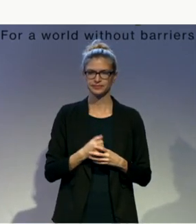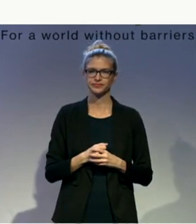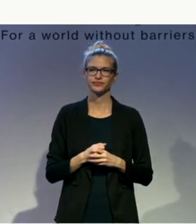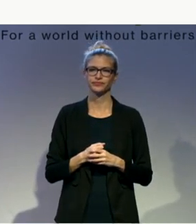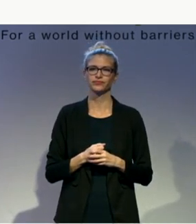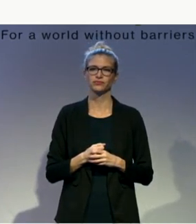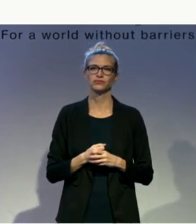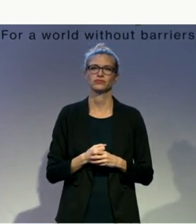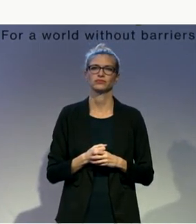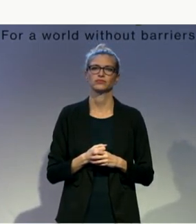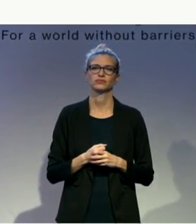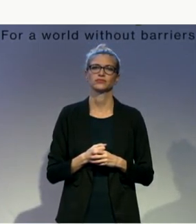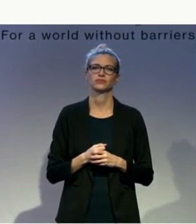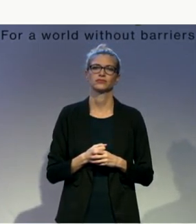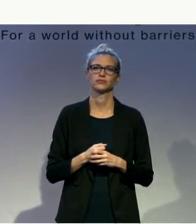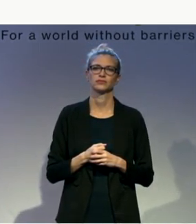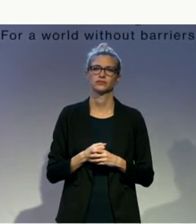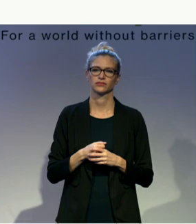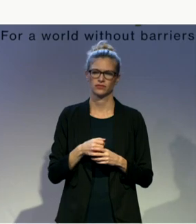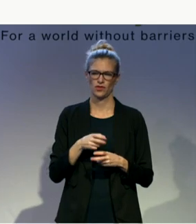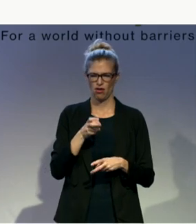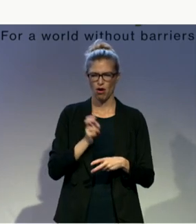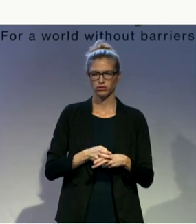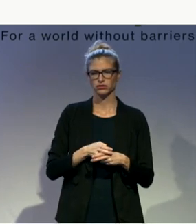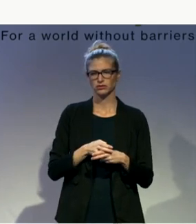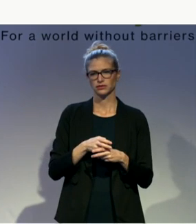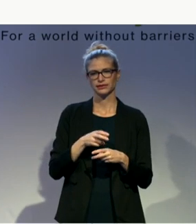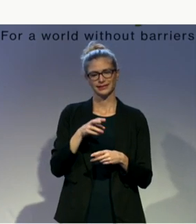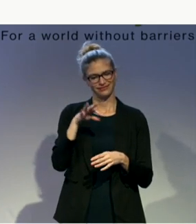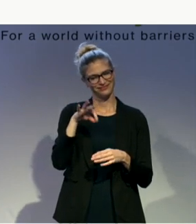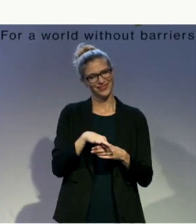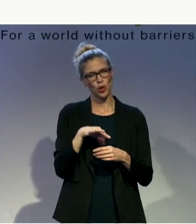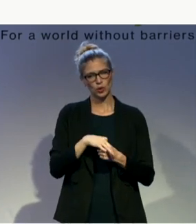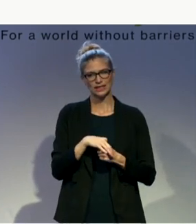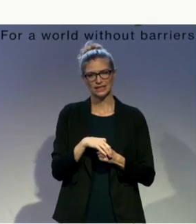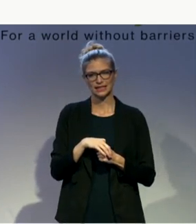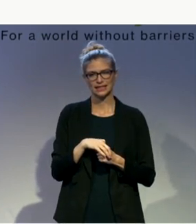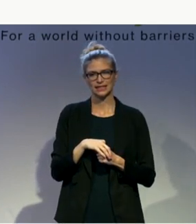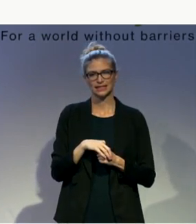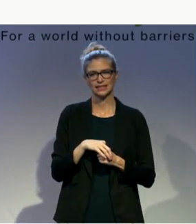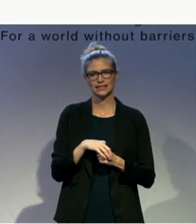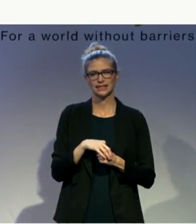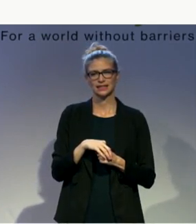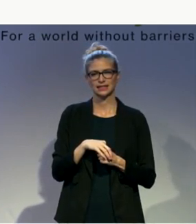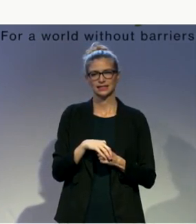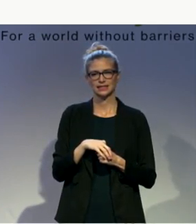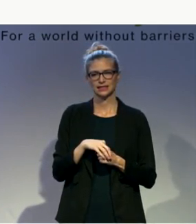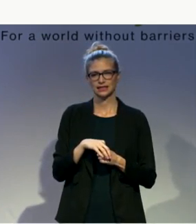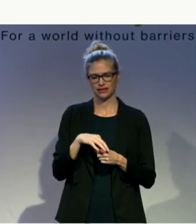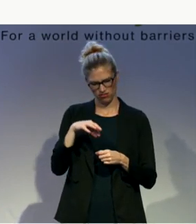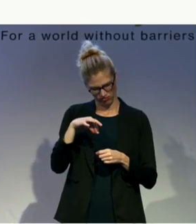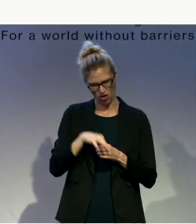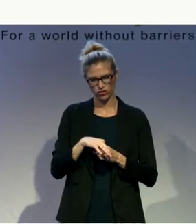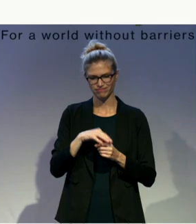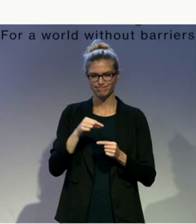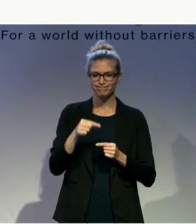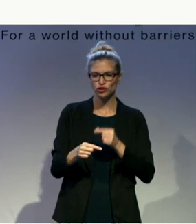equation, but focusing on the vote itself, the process, the who, the what, and the where, and the